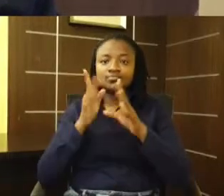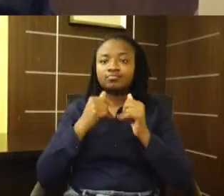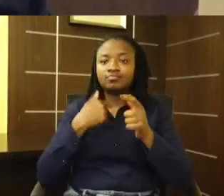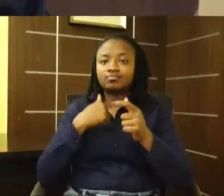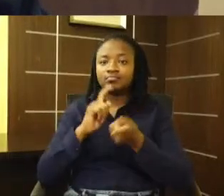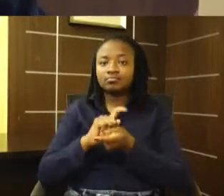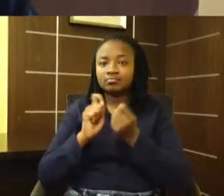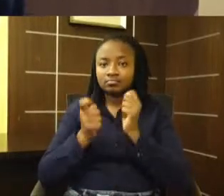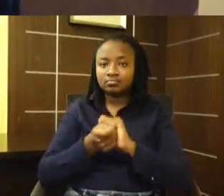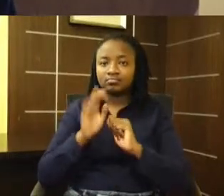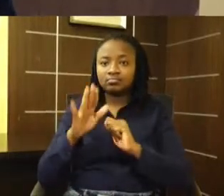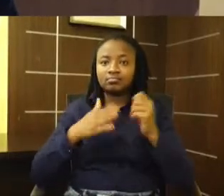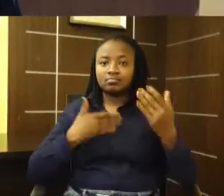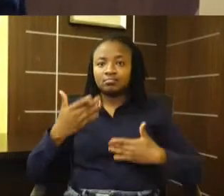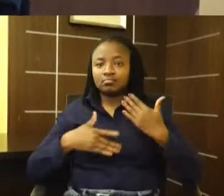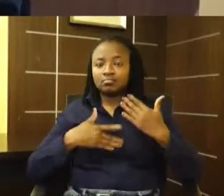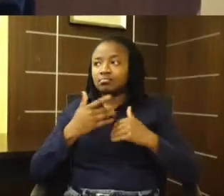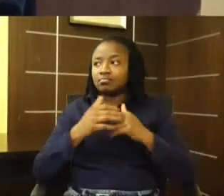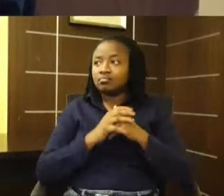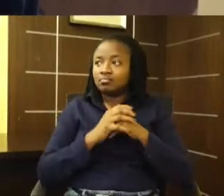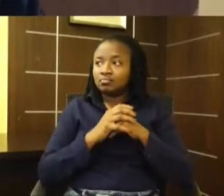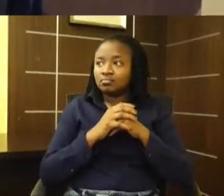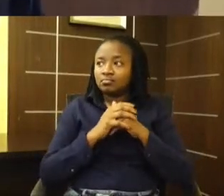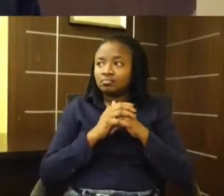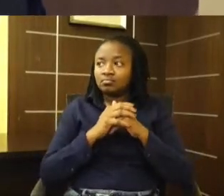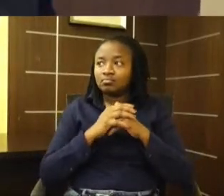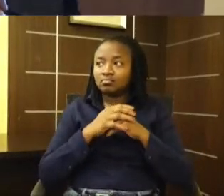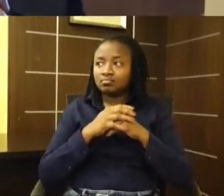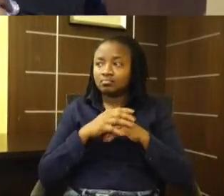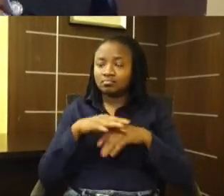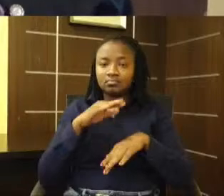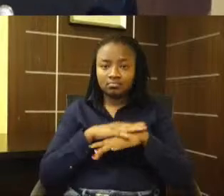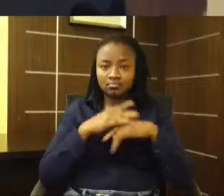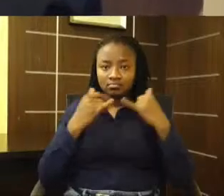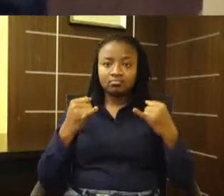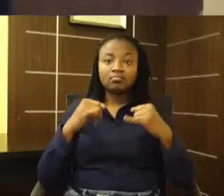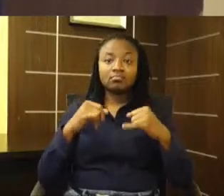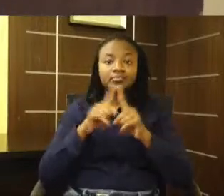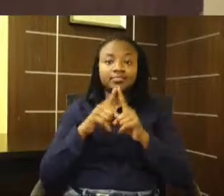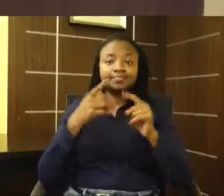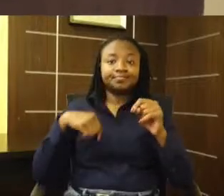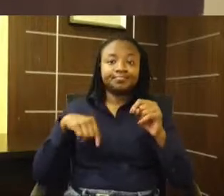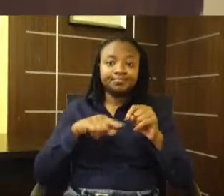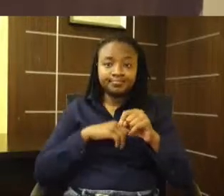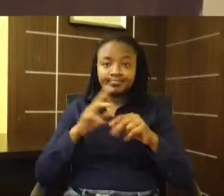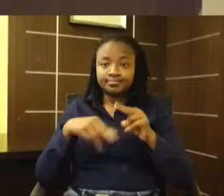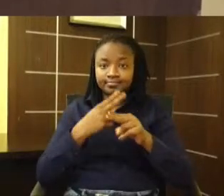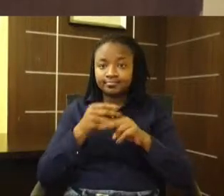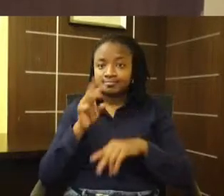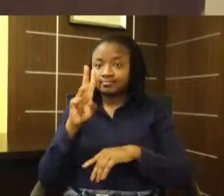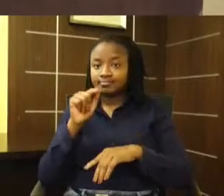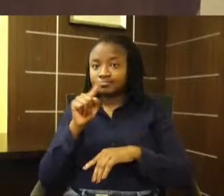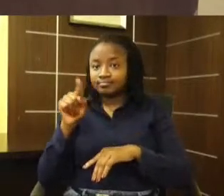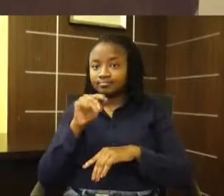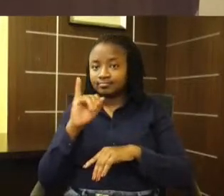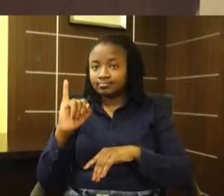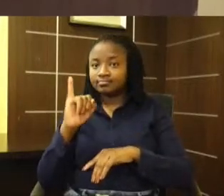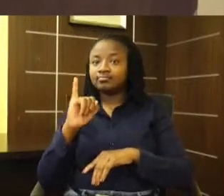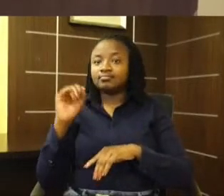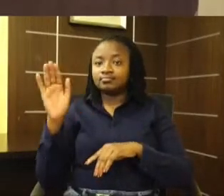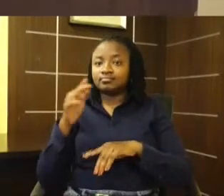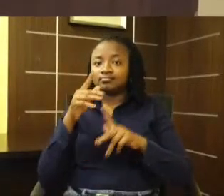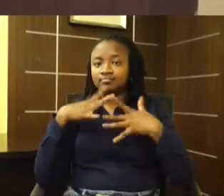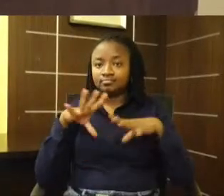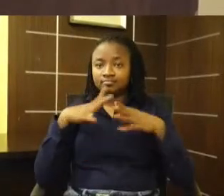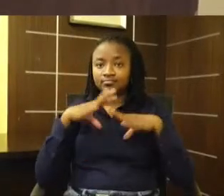reproductive health through digital platform. We are mostly known as the Wazi people. We have a platform, a